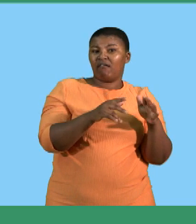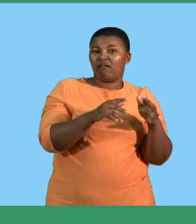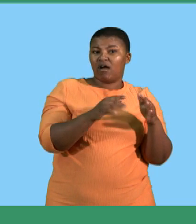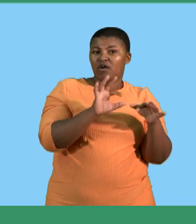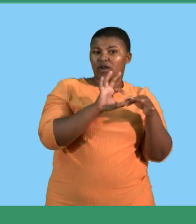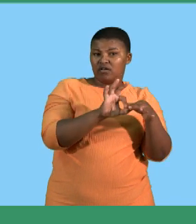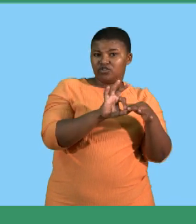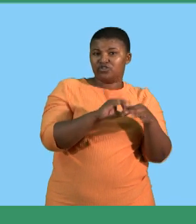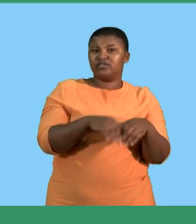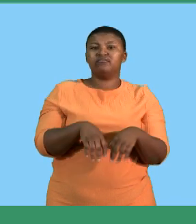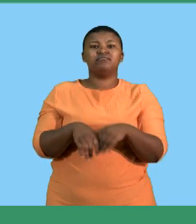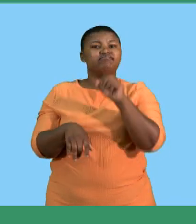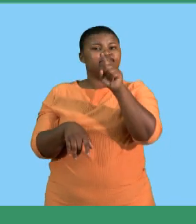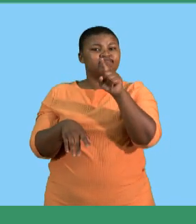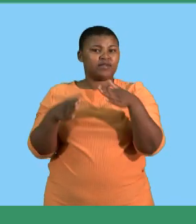then states